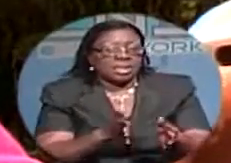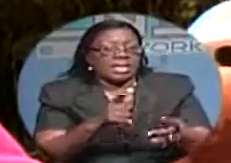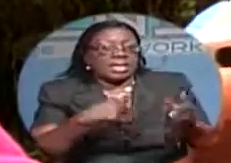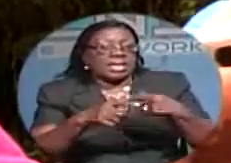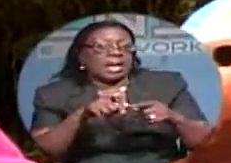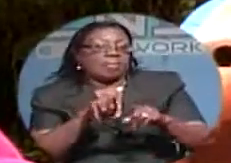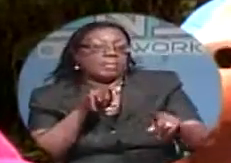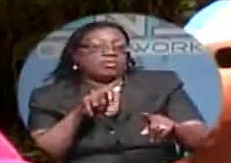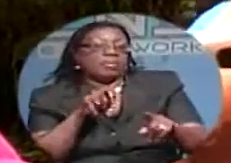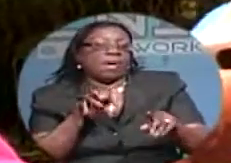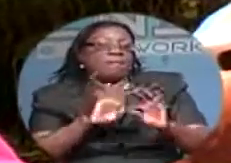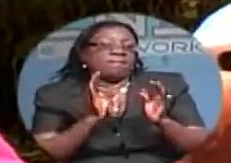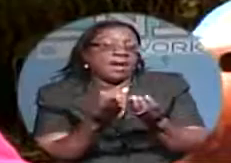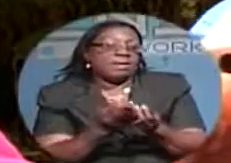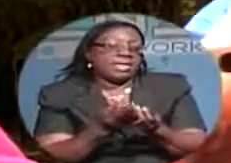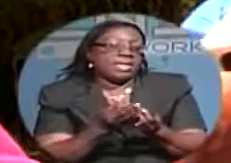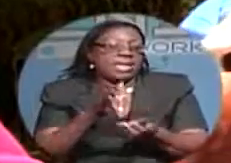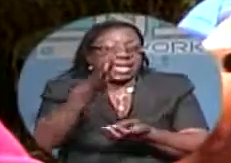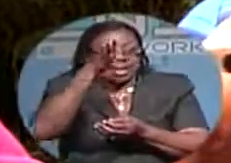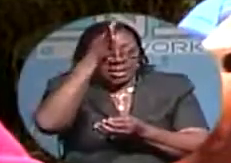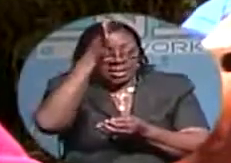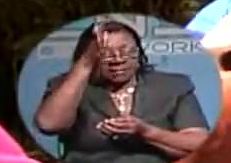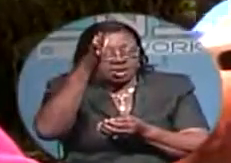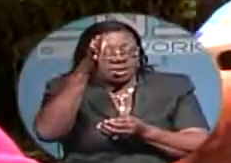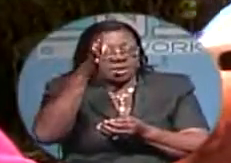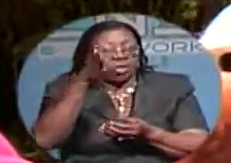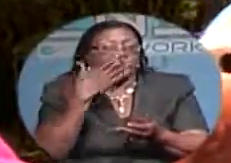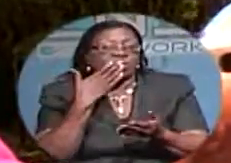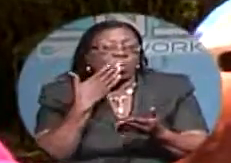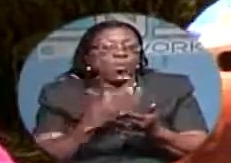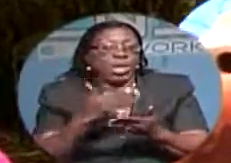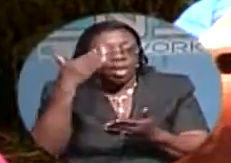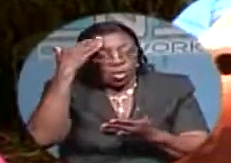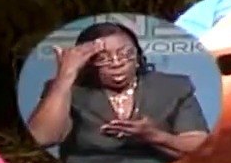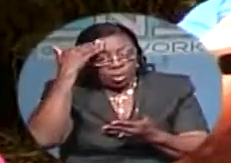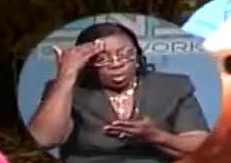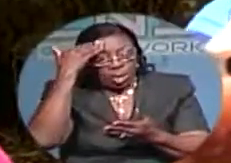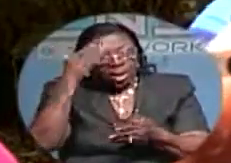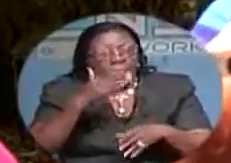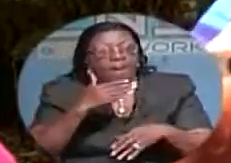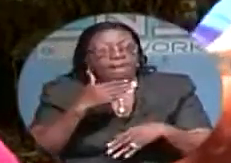Actually, his father was a very well-known boat builder and sailor also.